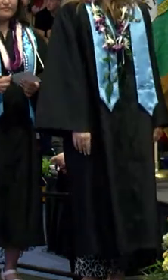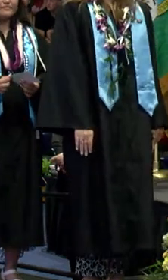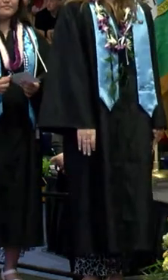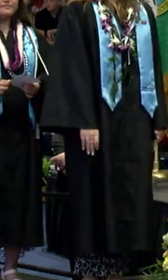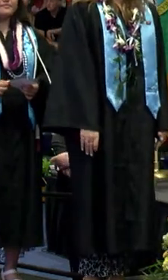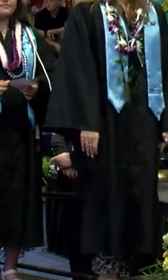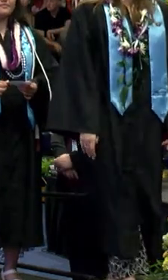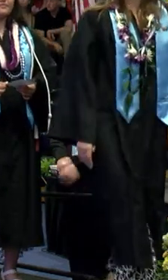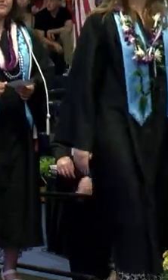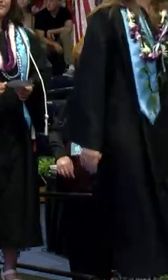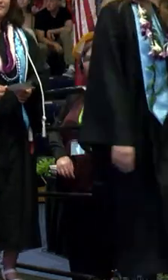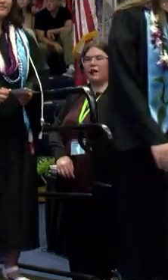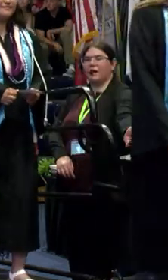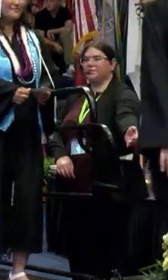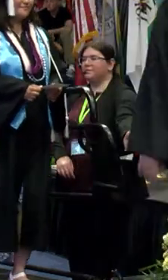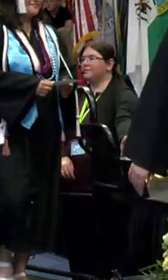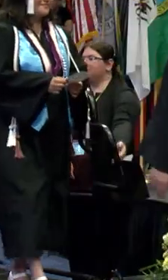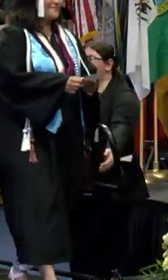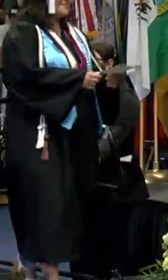Megan Violet Koch.